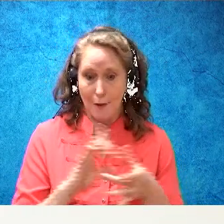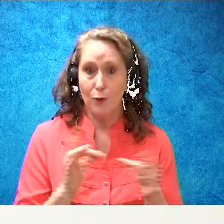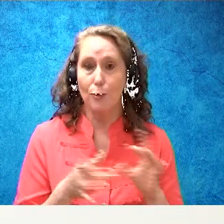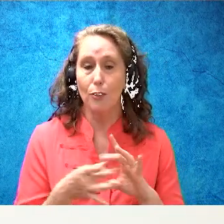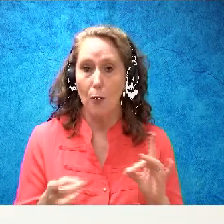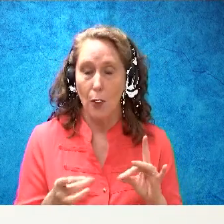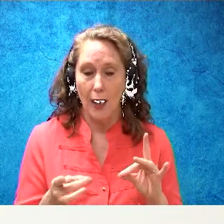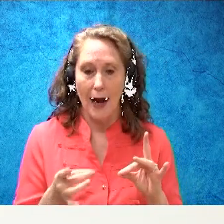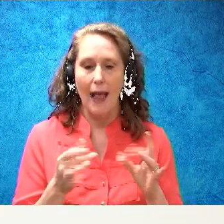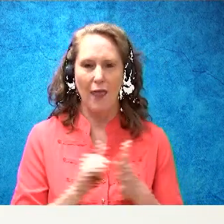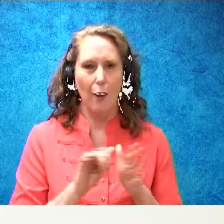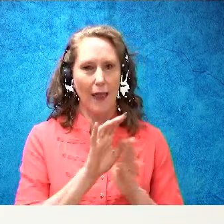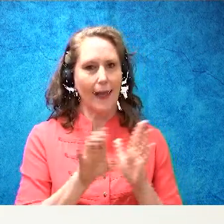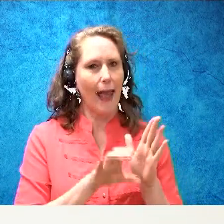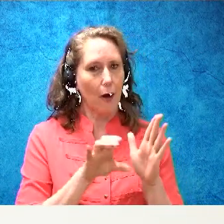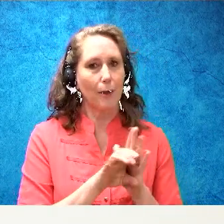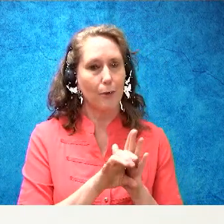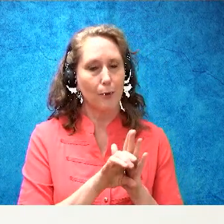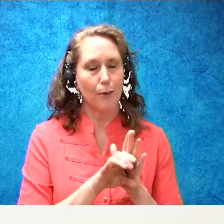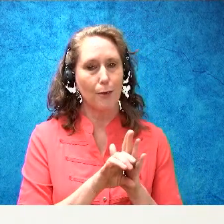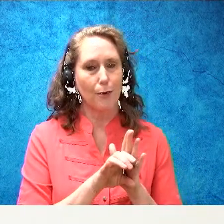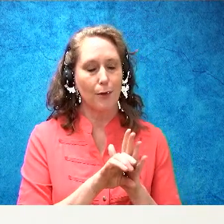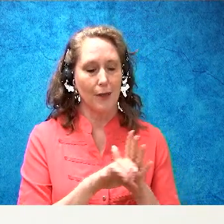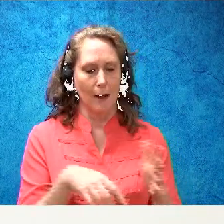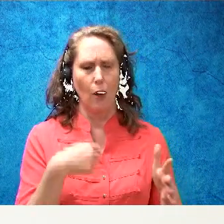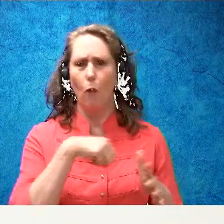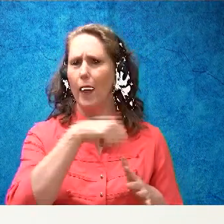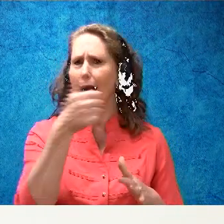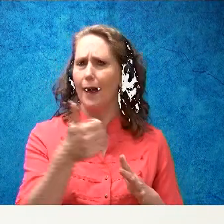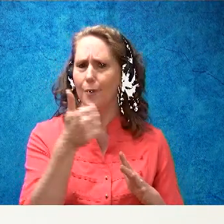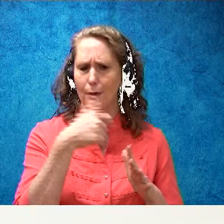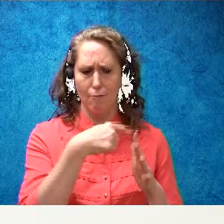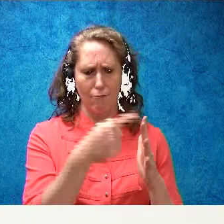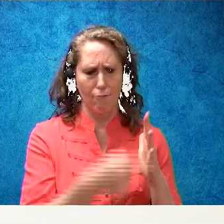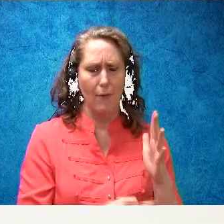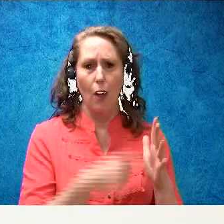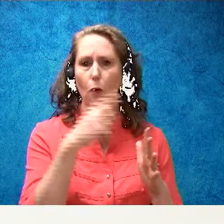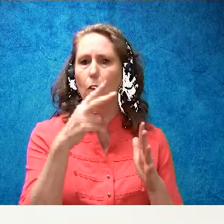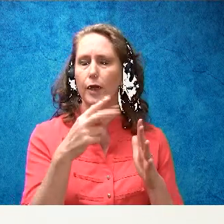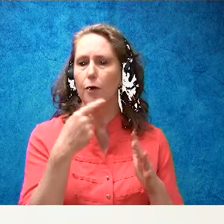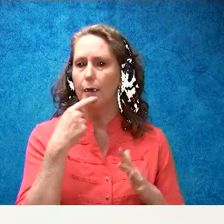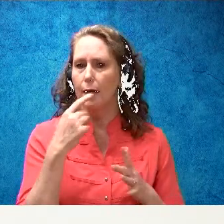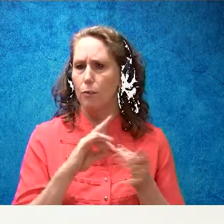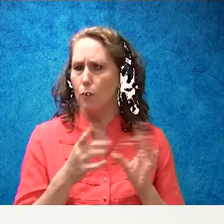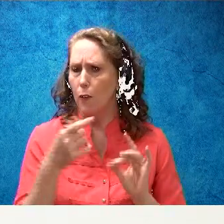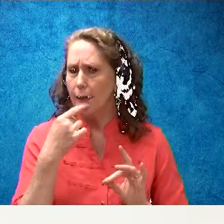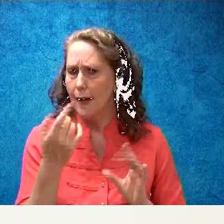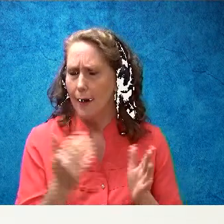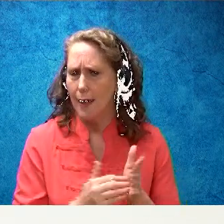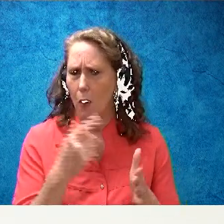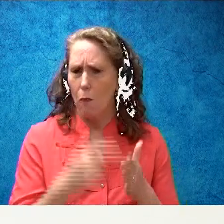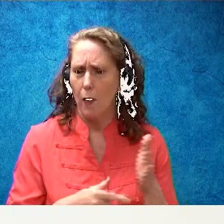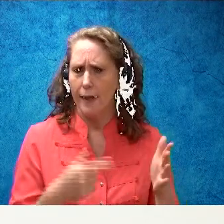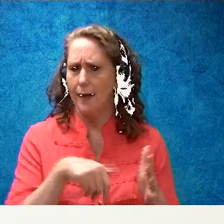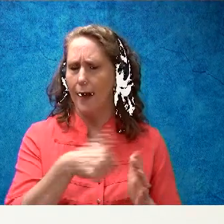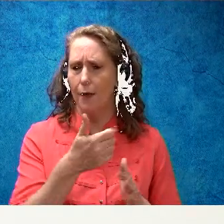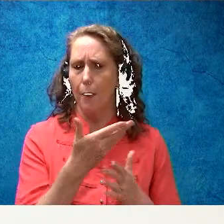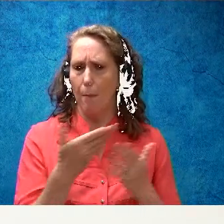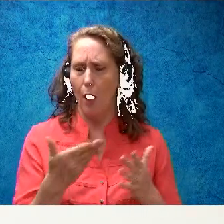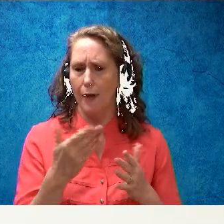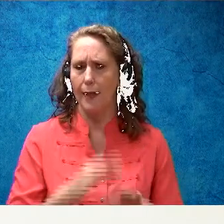that are the characters, okay? What else can you think of? When you're retelling a story, what's a good story element?